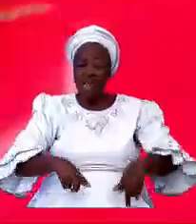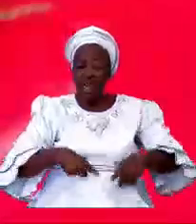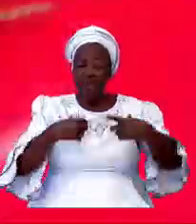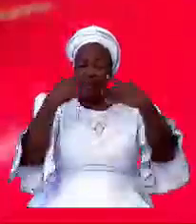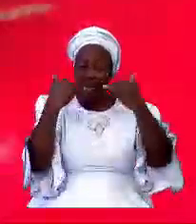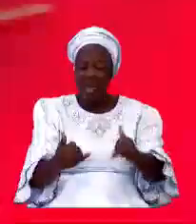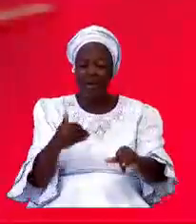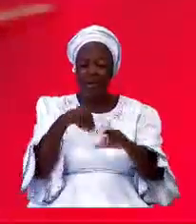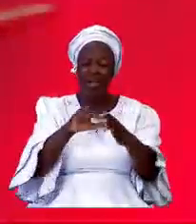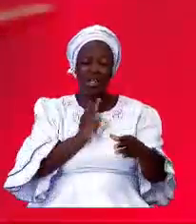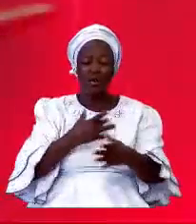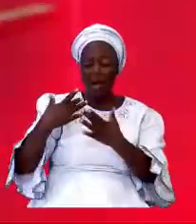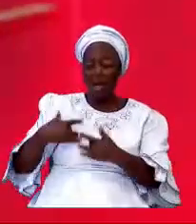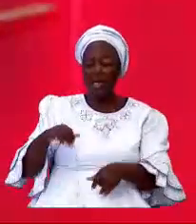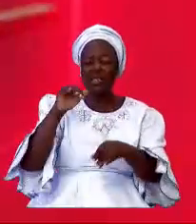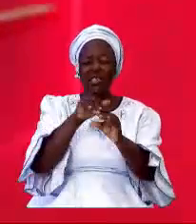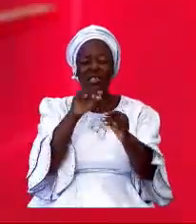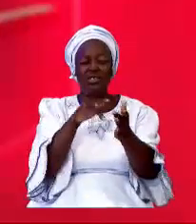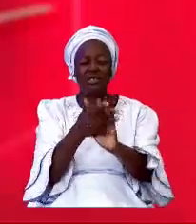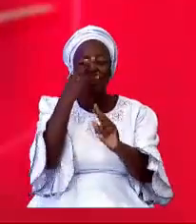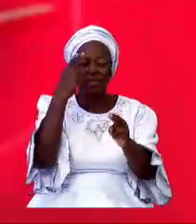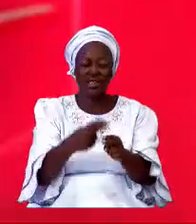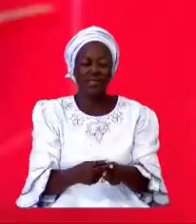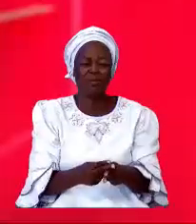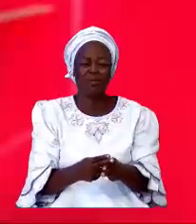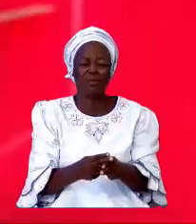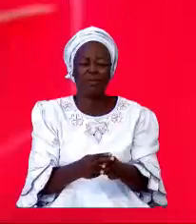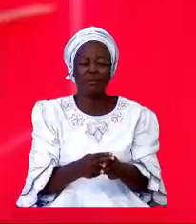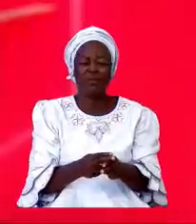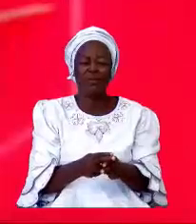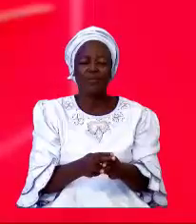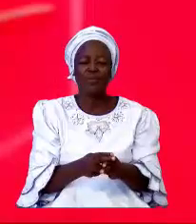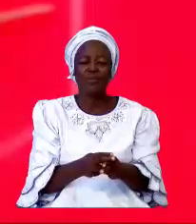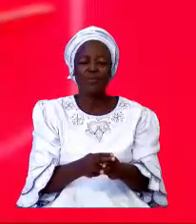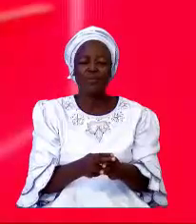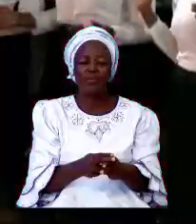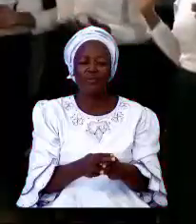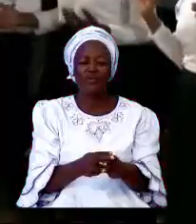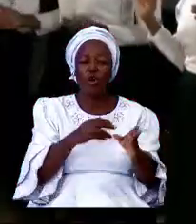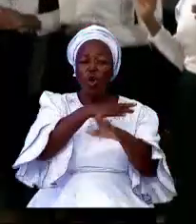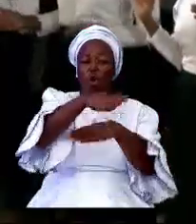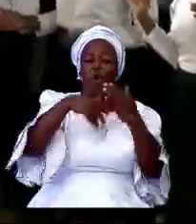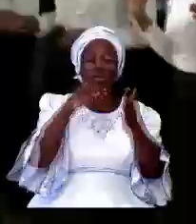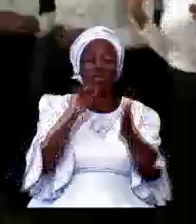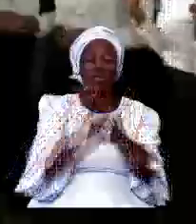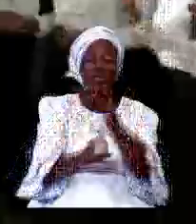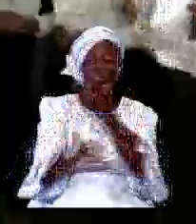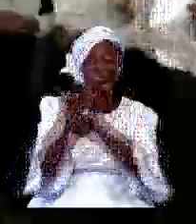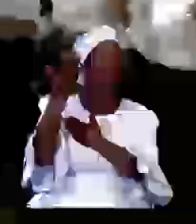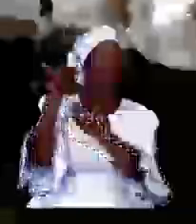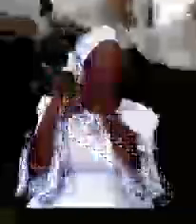Christ lives now in our heart in Jesus' name.